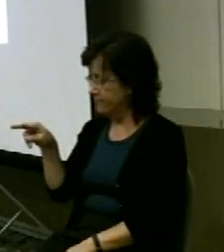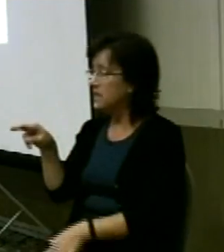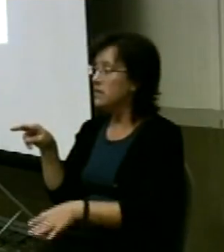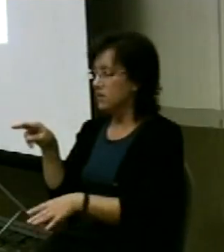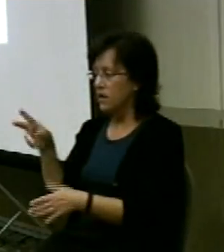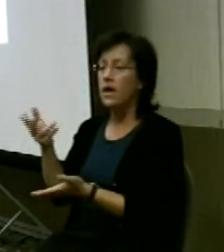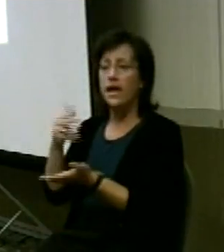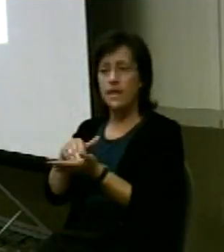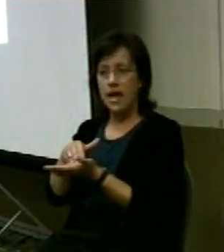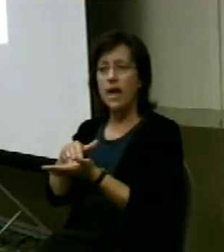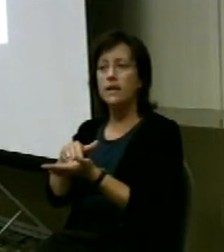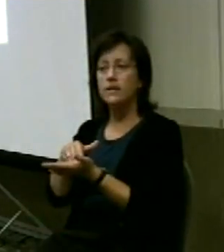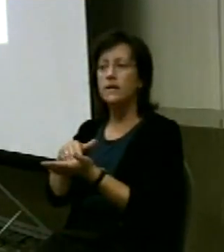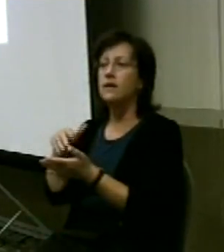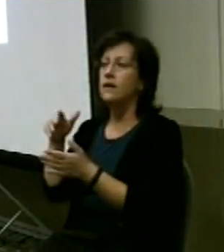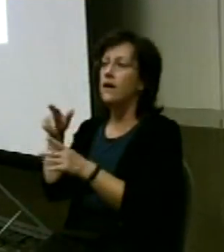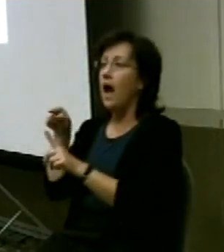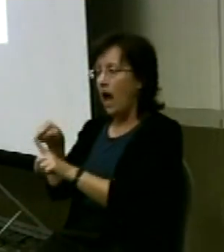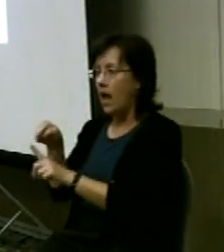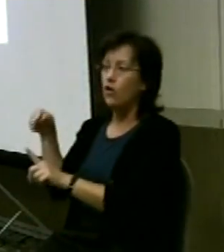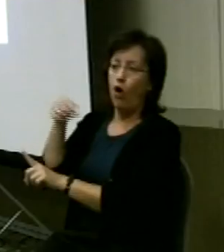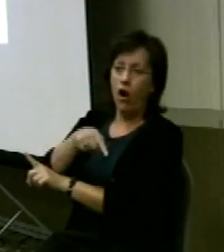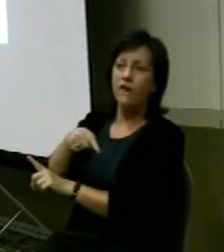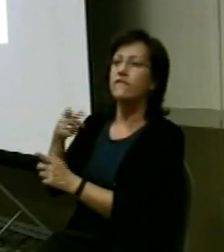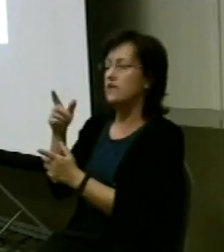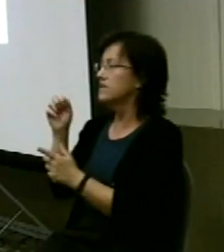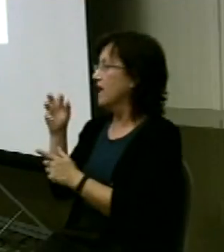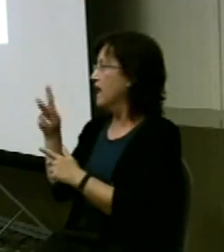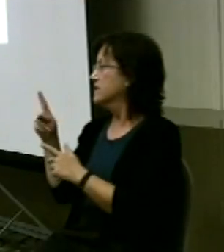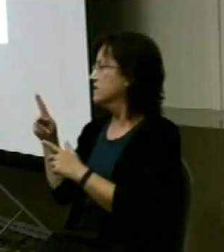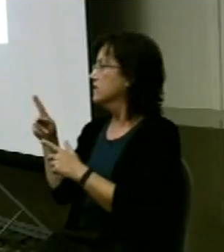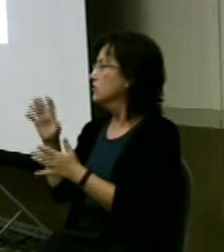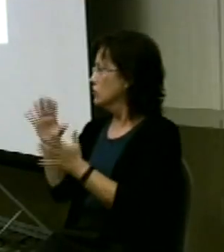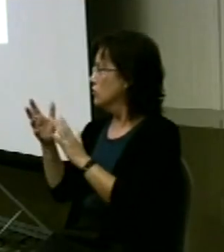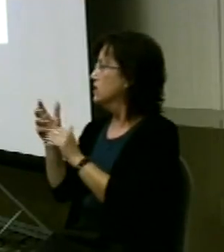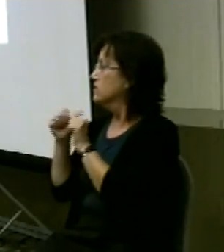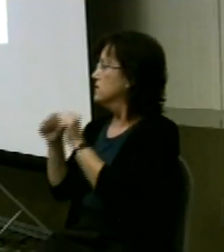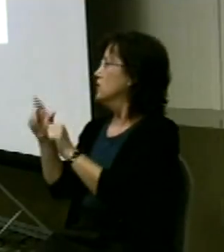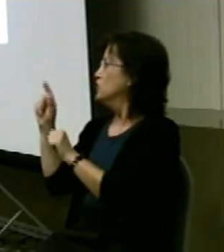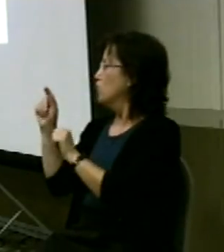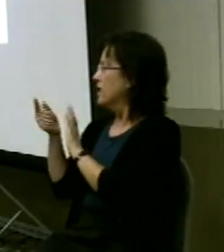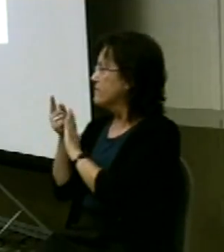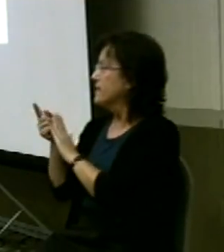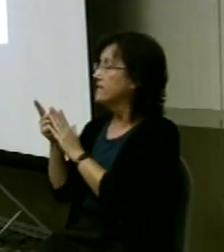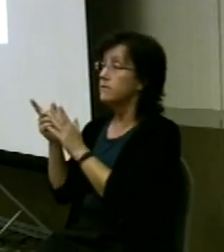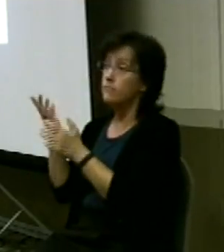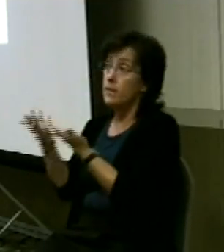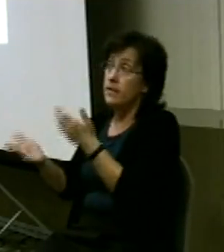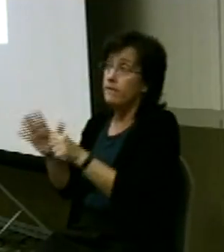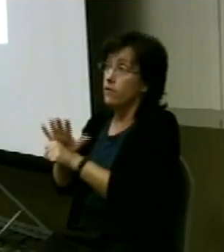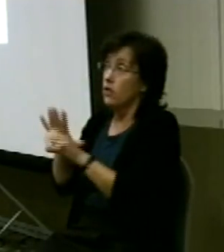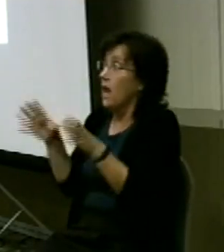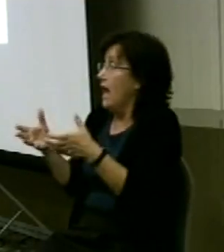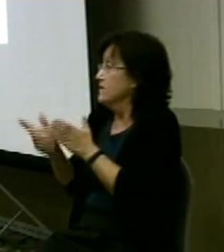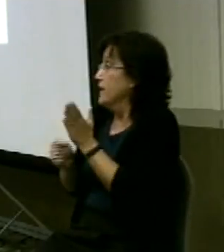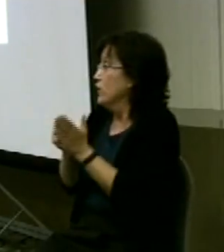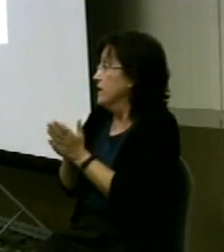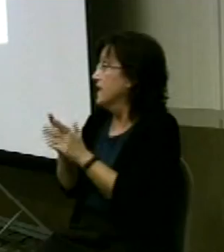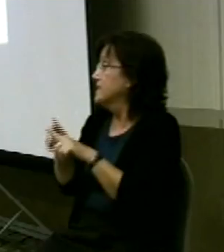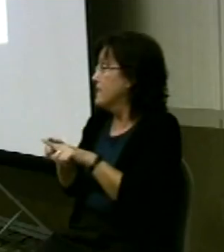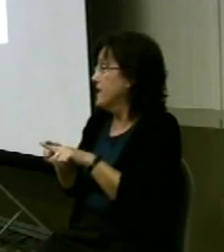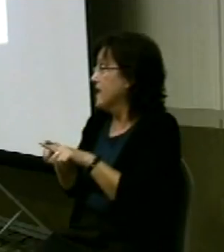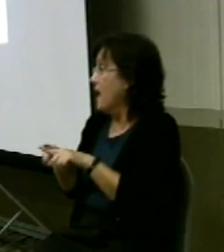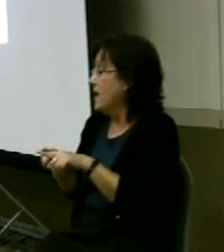mark once again on task or off task. You would take that 20 minutes, maybe up to the whole entire class period, depending on